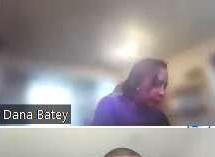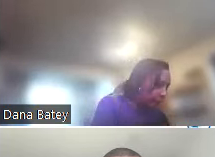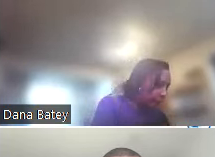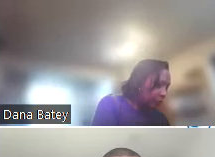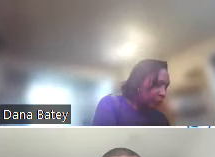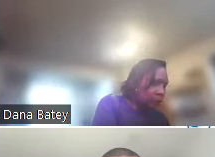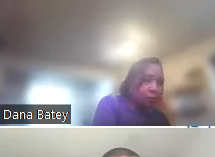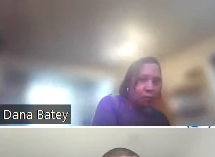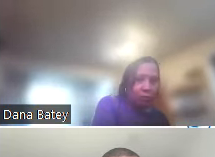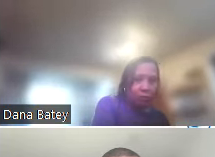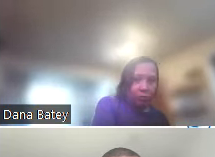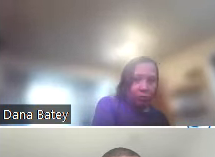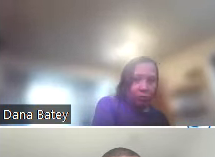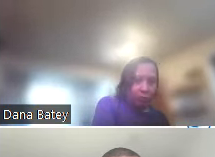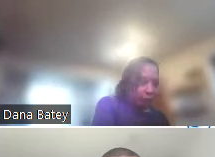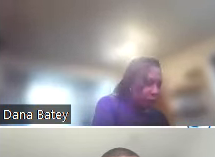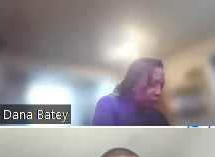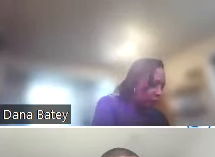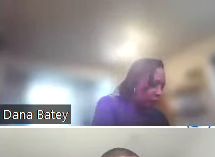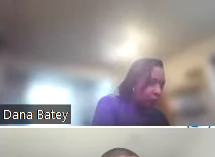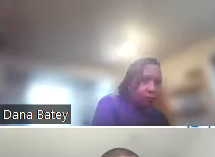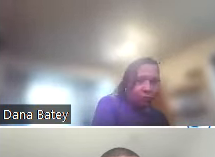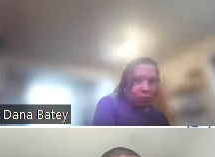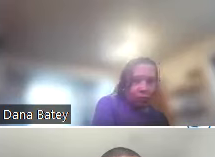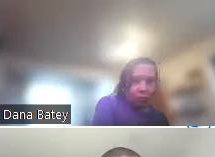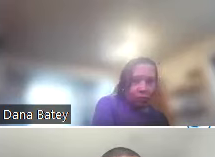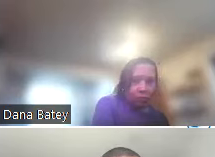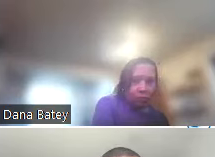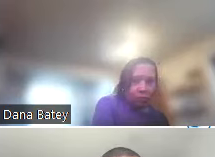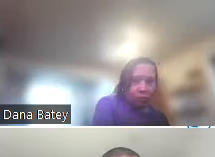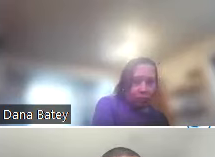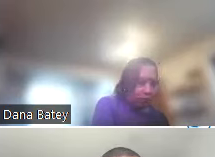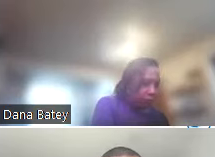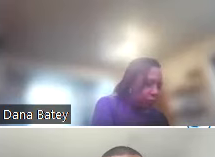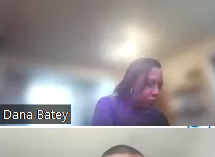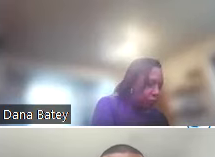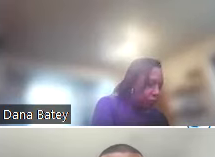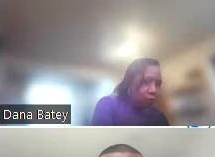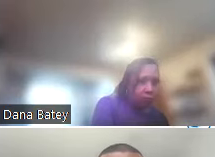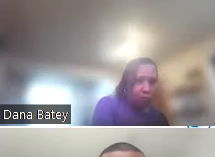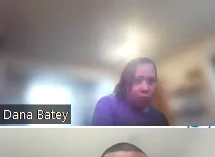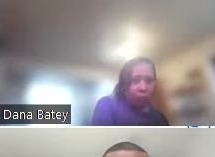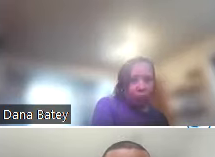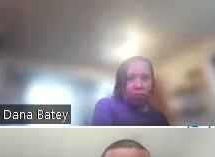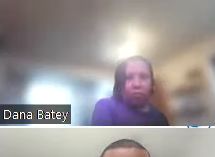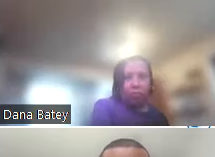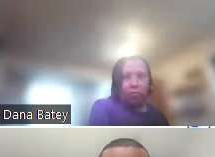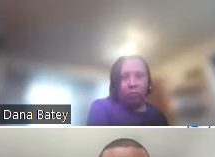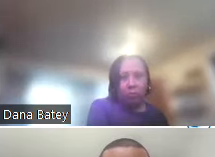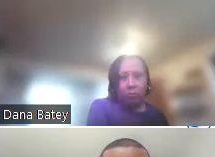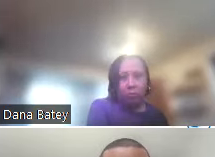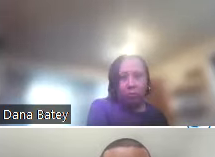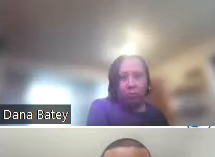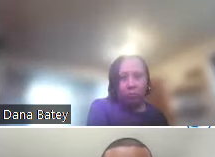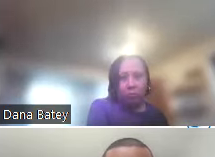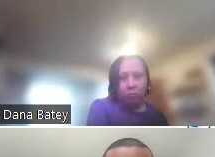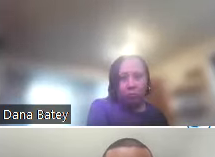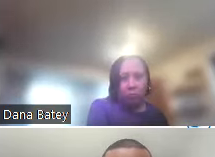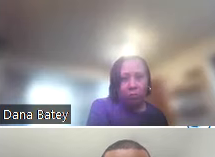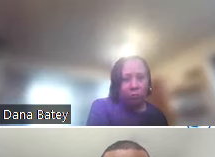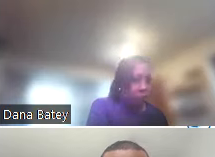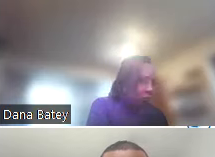understand opportunities there. Another organization that I wanted to highlight is CPCQC, which is a mouthful. It